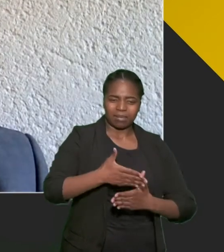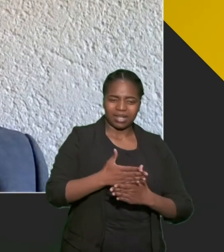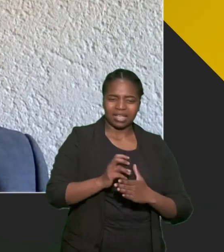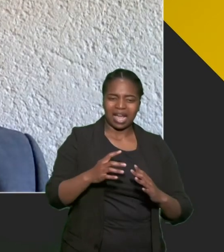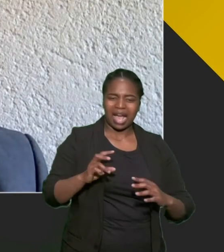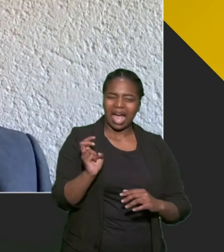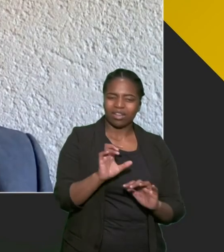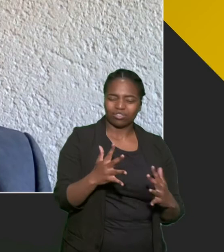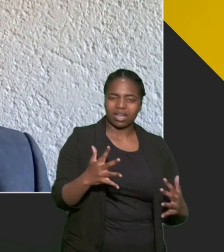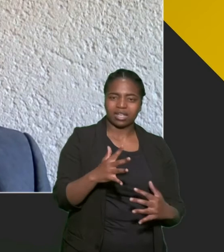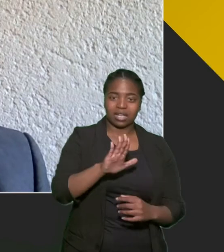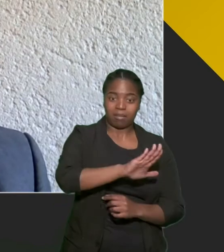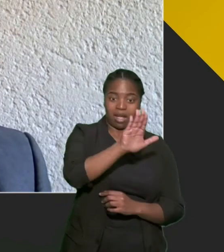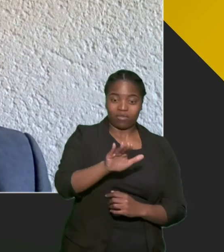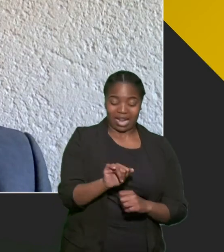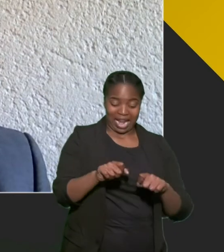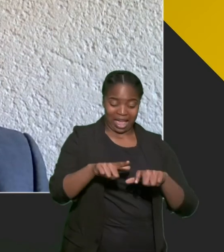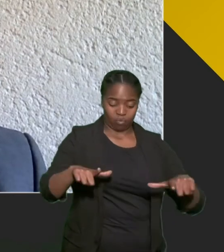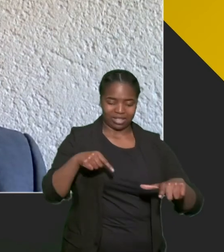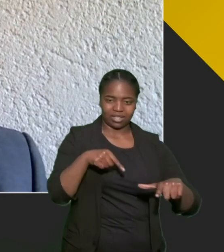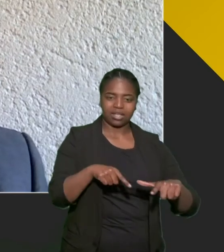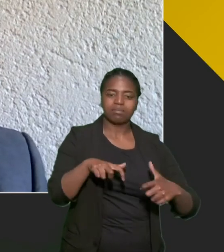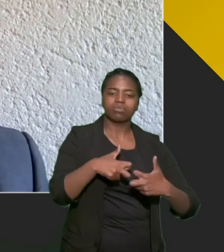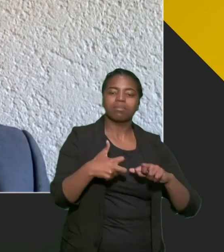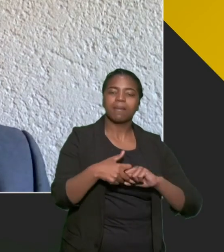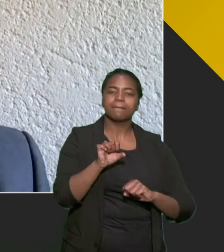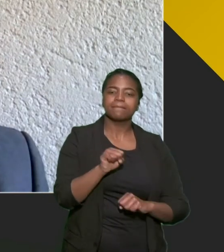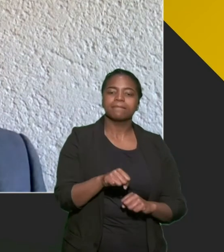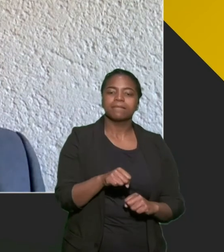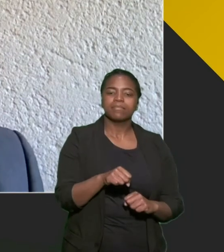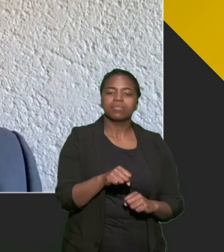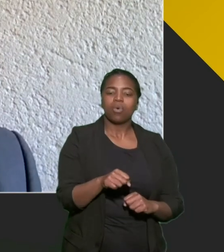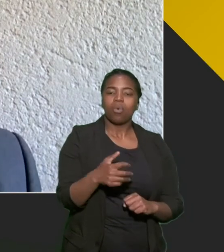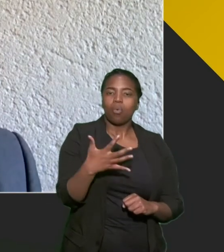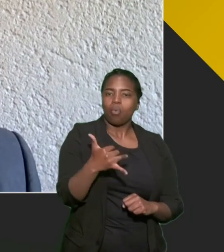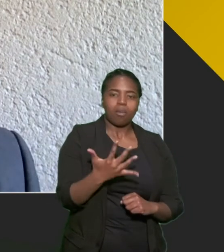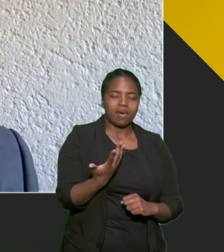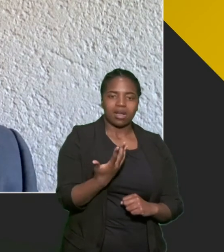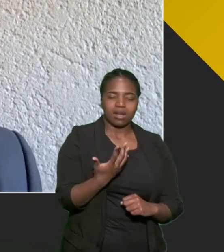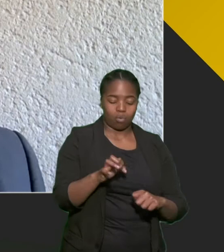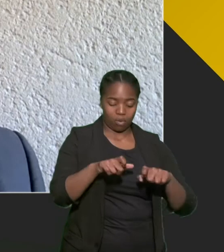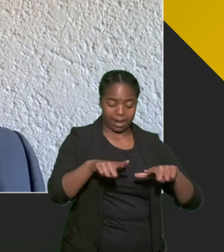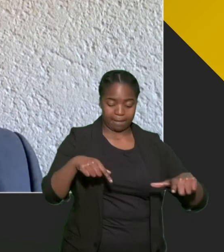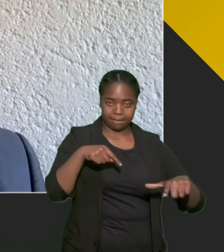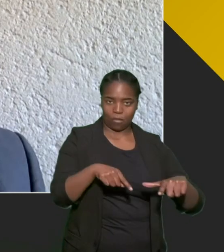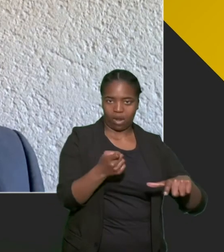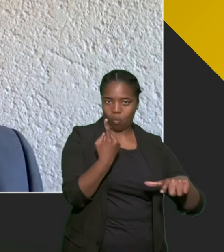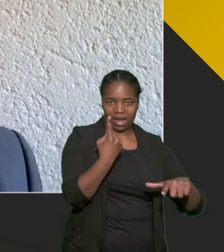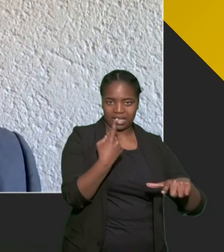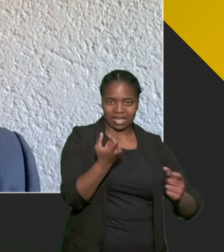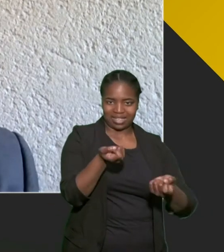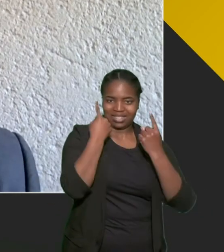Africa. I think ukuthi language is one of the issues ekumele siibheke. Mhm. If singakhulumisani ngolimo olu